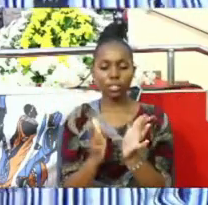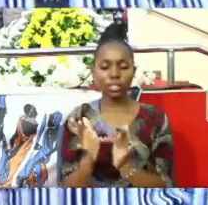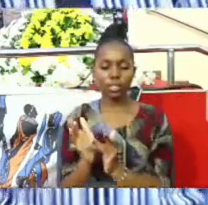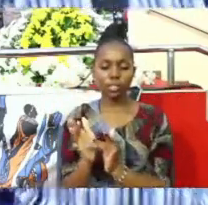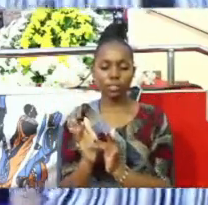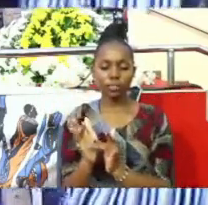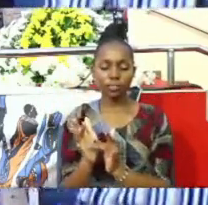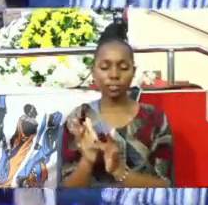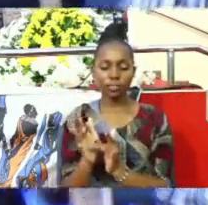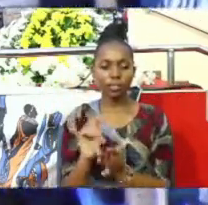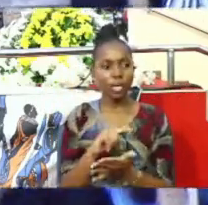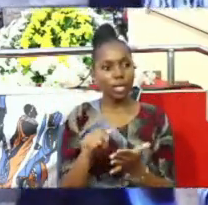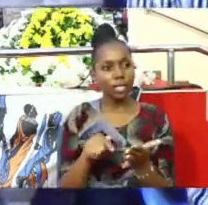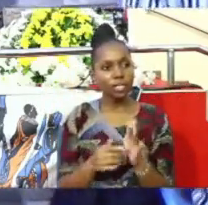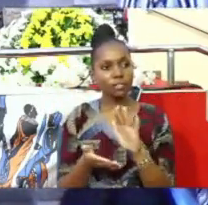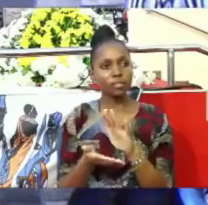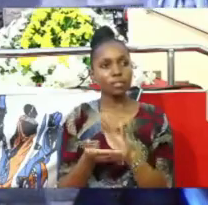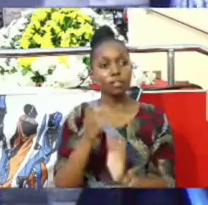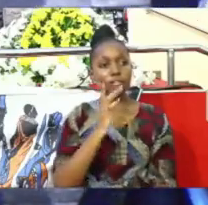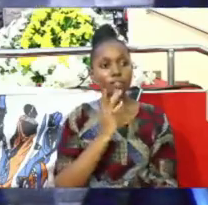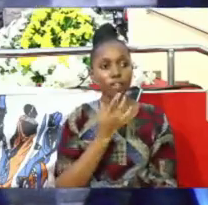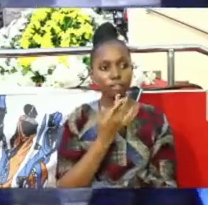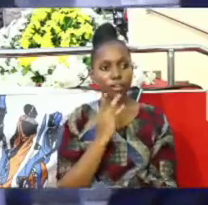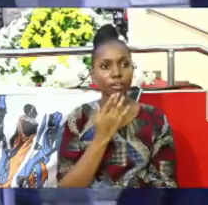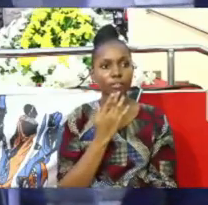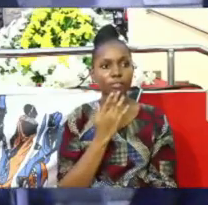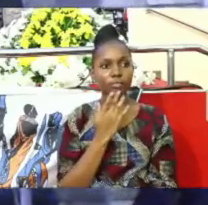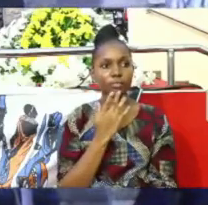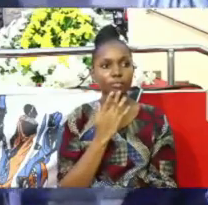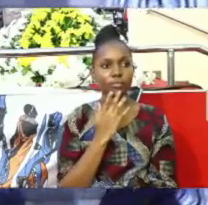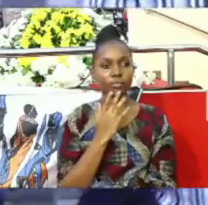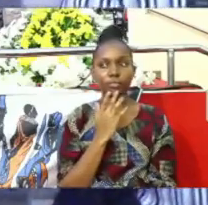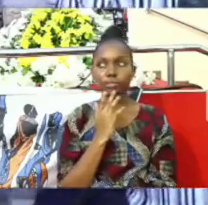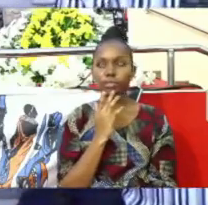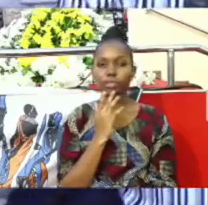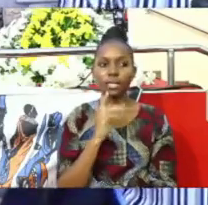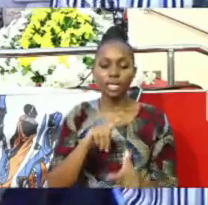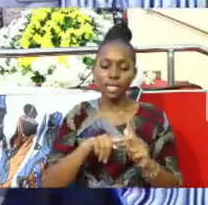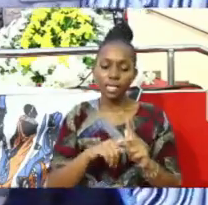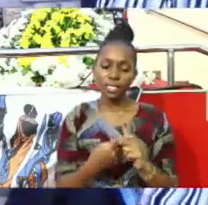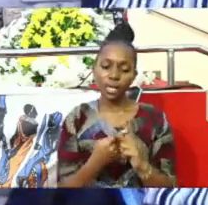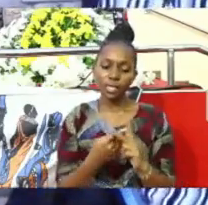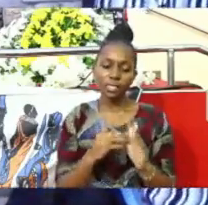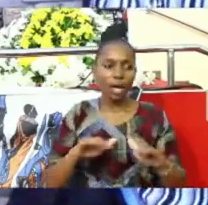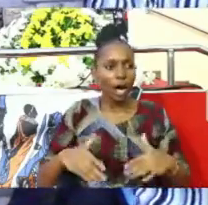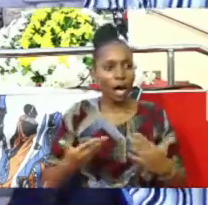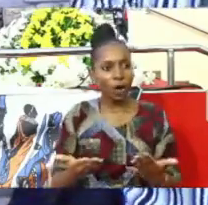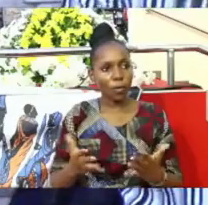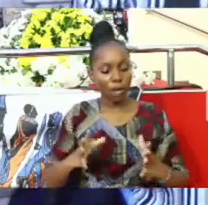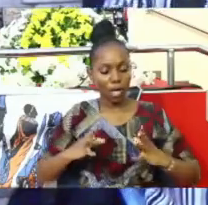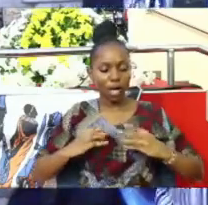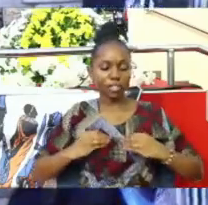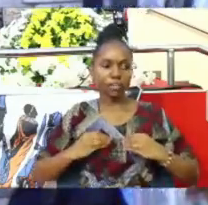This favor starts by accepting Jesus.